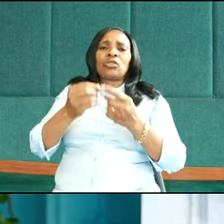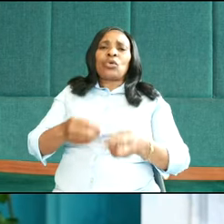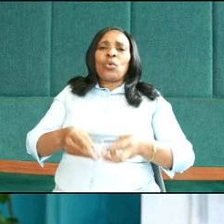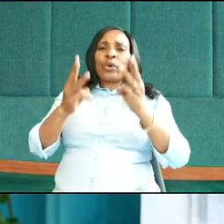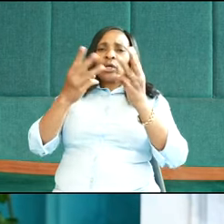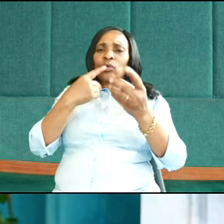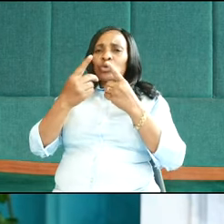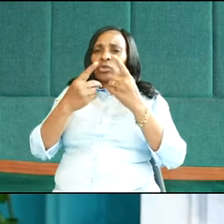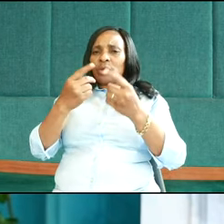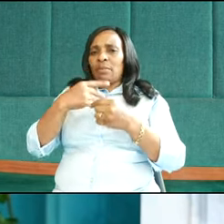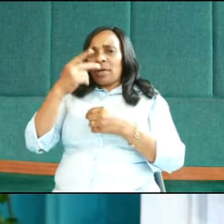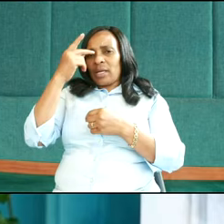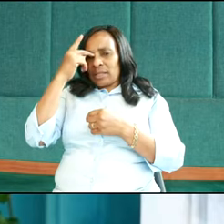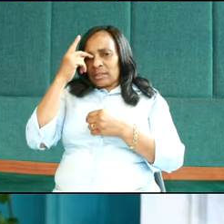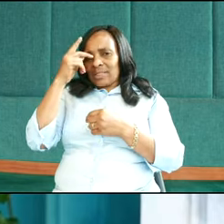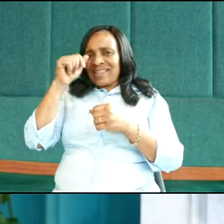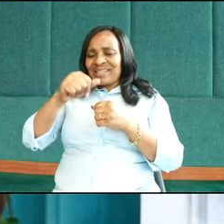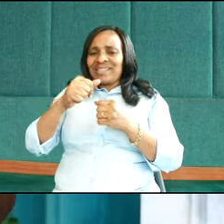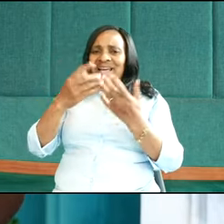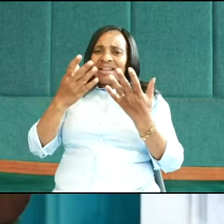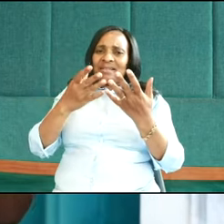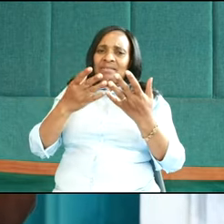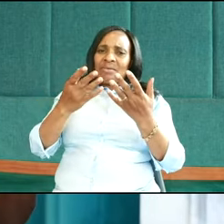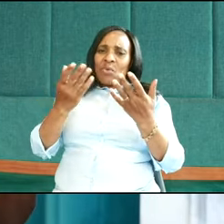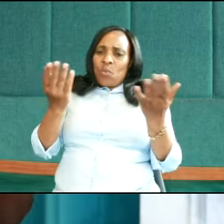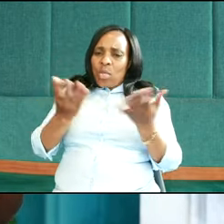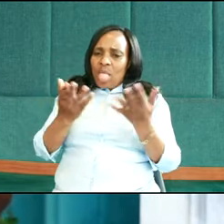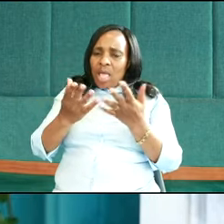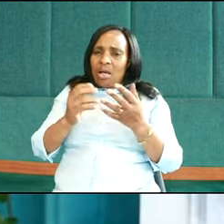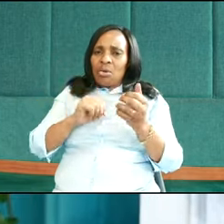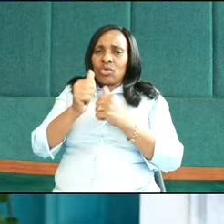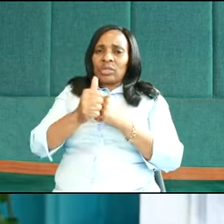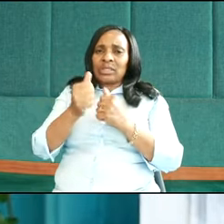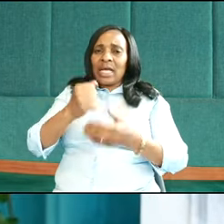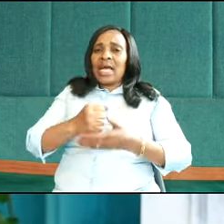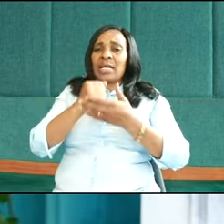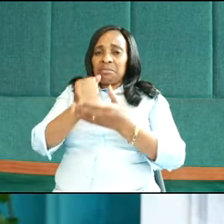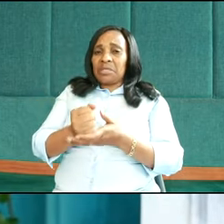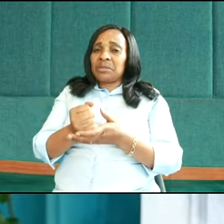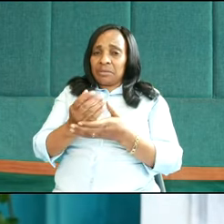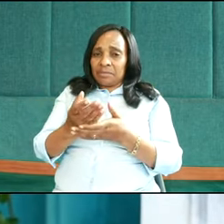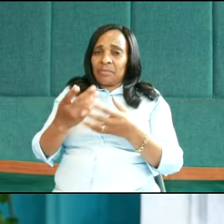to your parents, these are boundaries that you can't cross. Helping the undeserving.